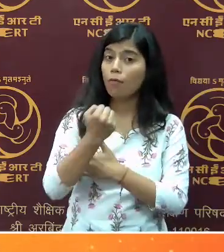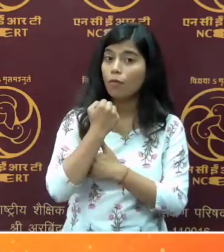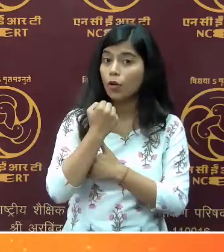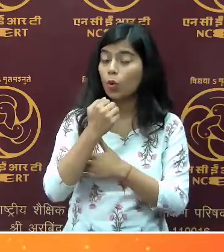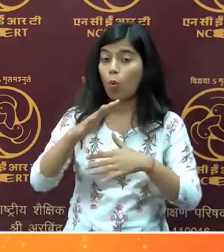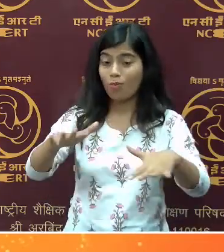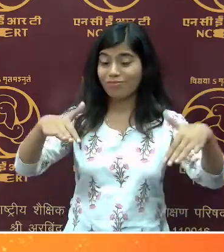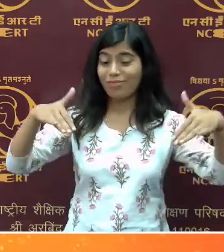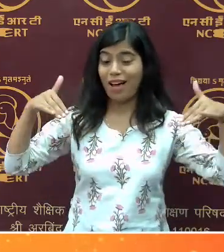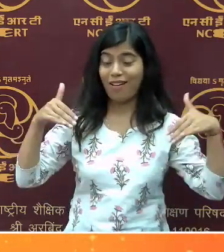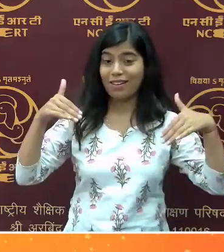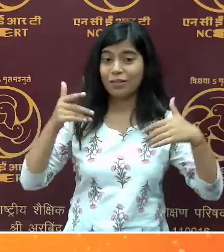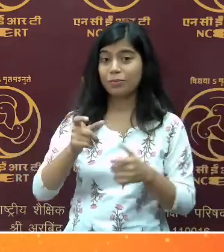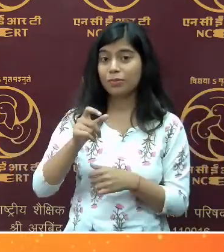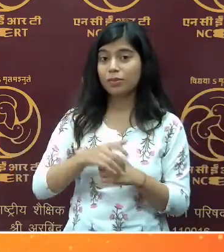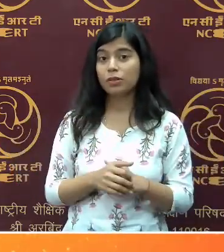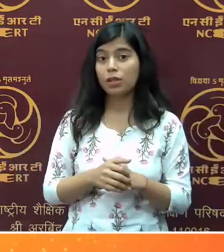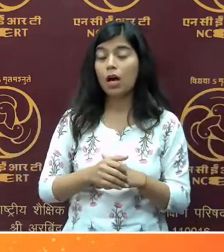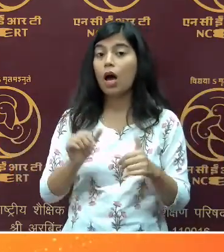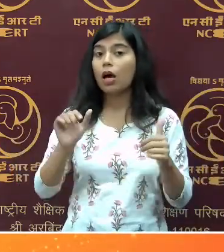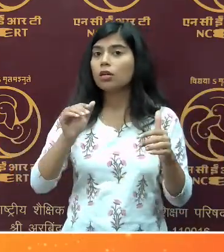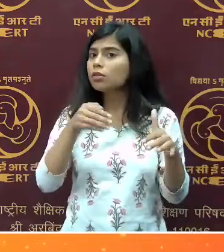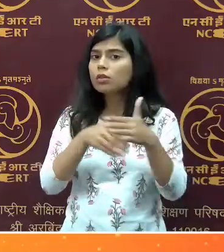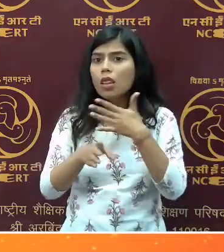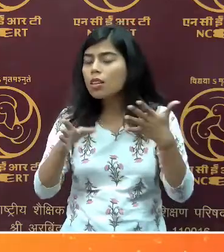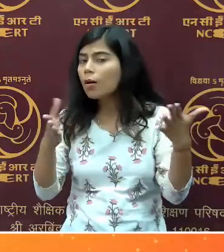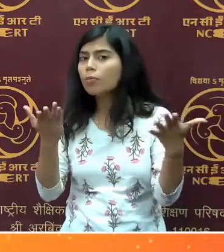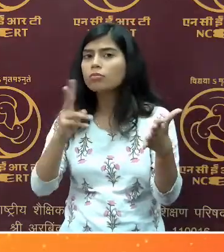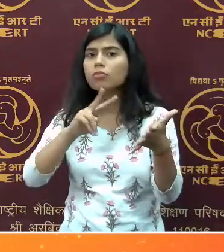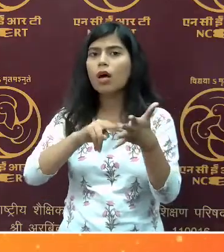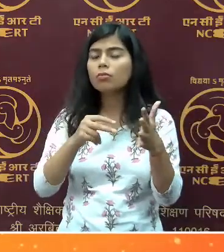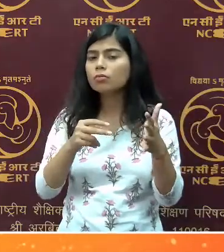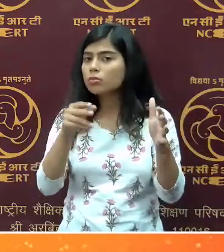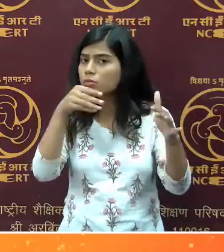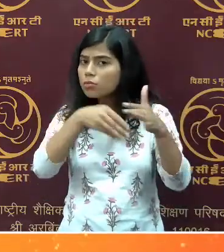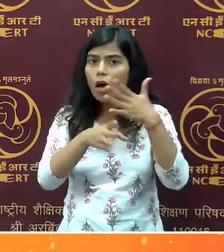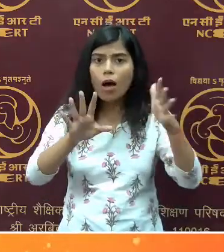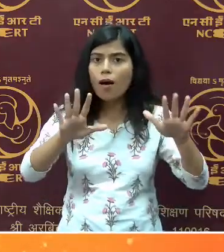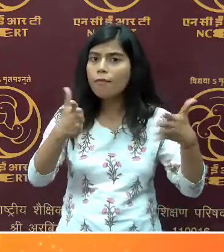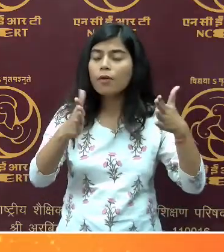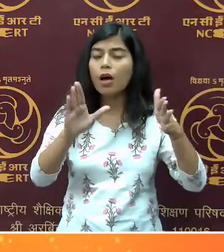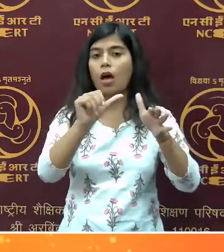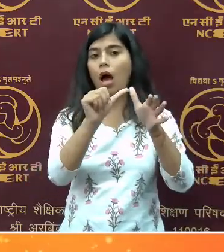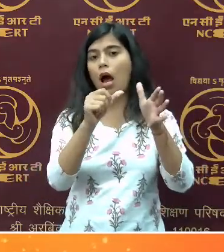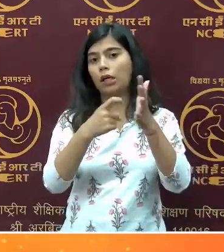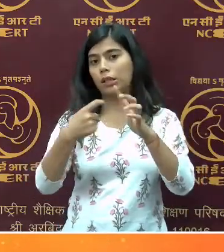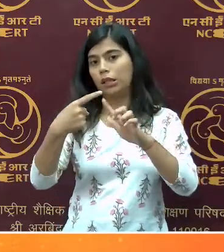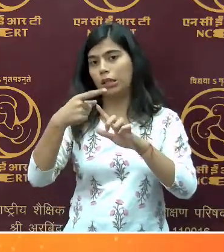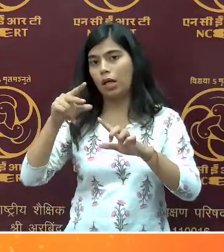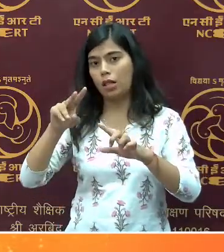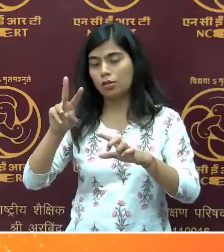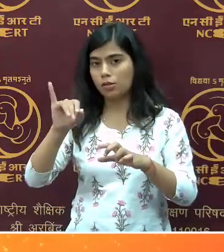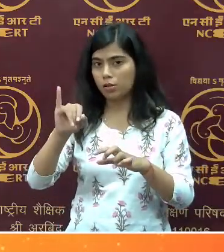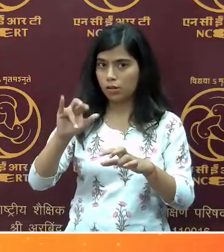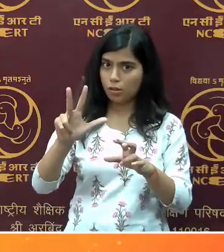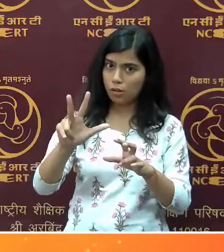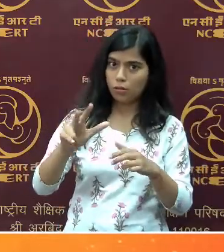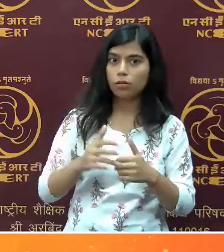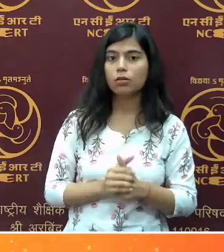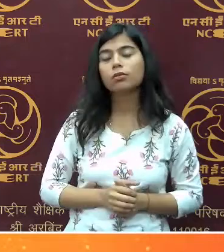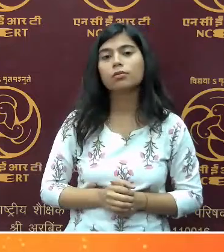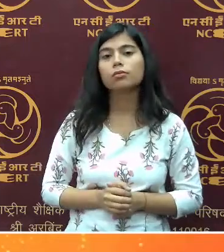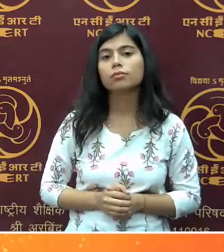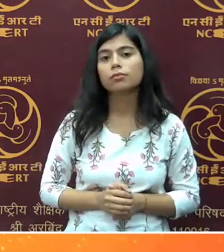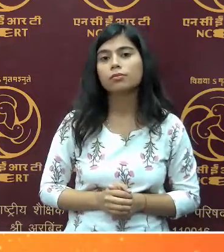constitution under article 368. So, in article 13 it says what is law and what kind of